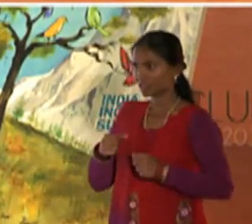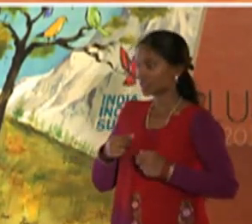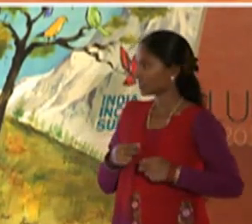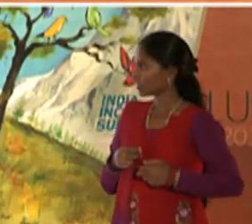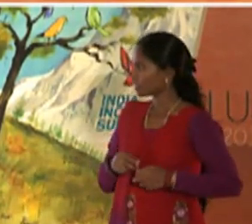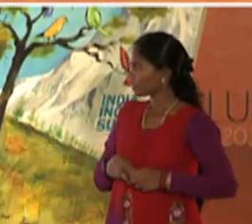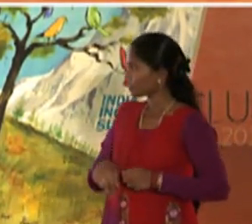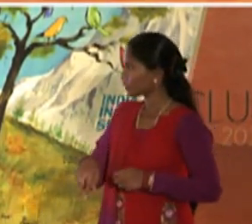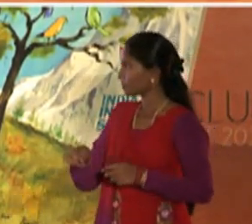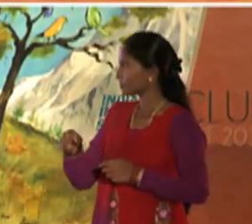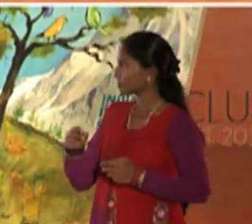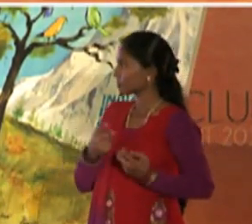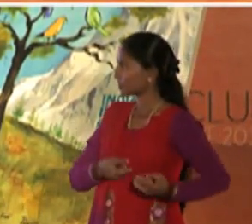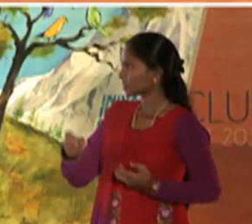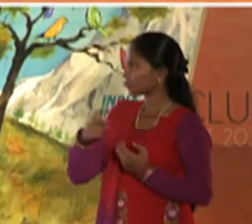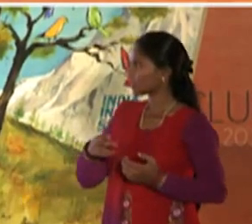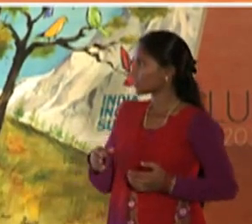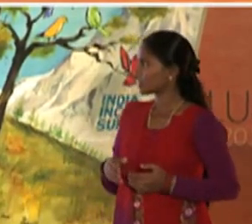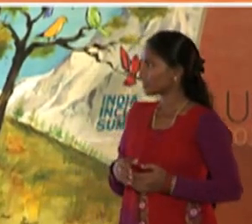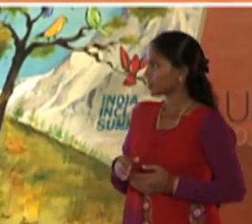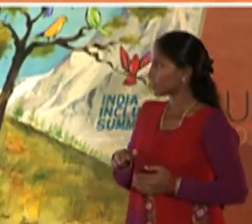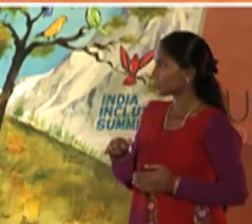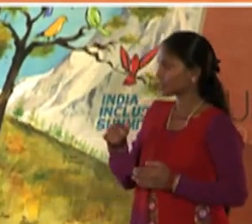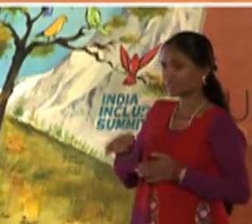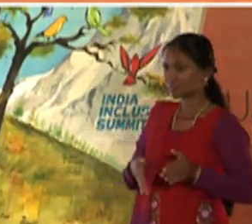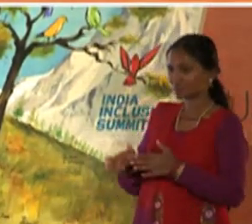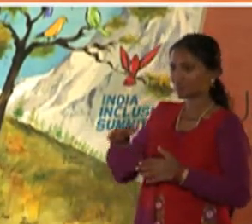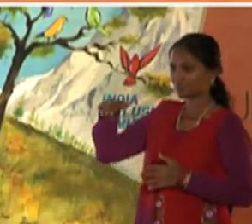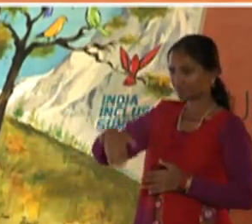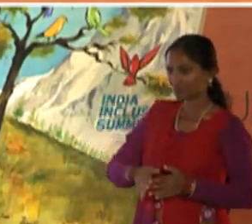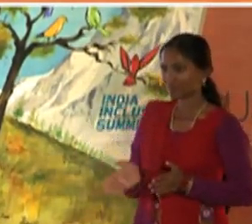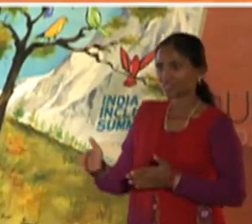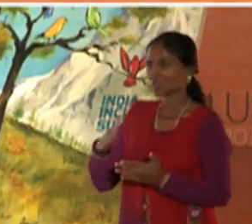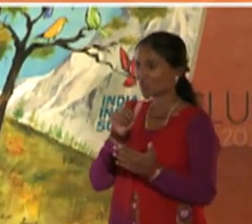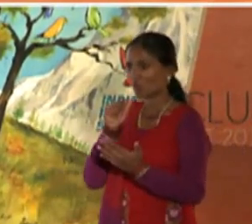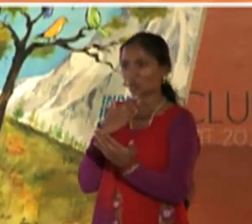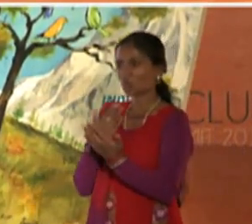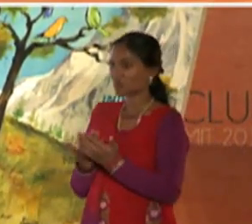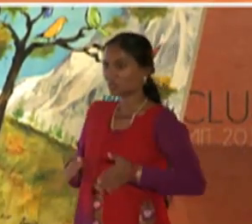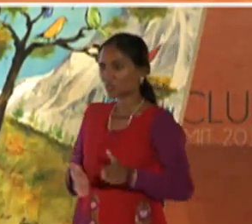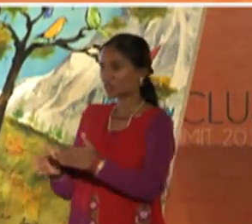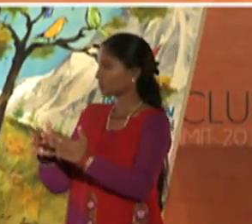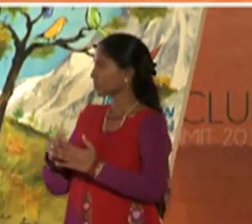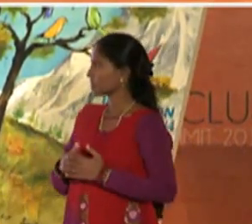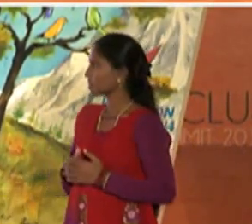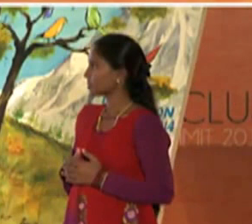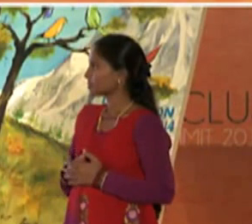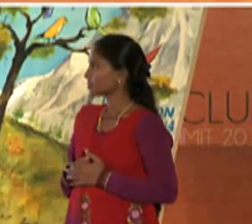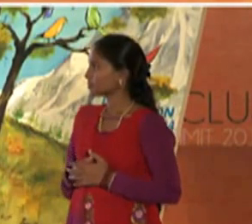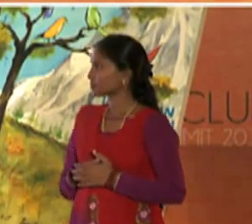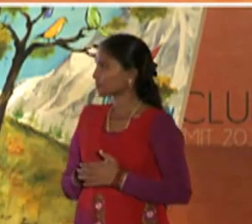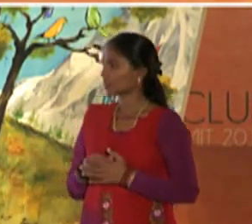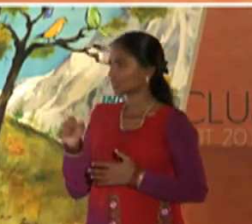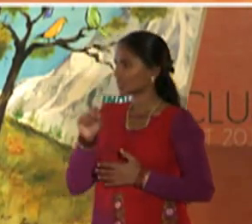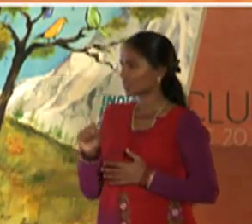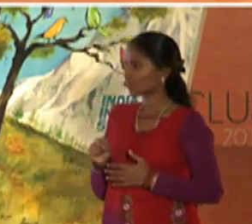school, and there are streams everywhere in Ladakh, it's very steep, it's not easy for someone to just get up and go to school even in a wheelchair. So